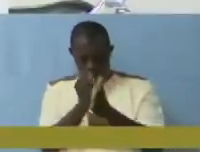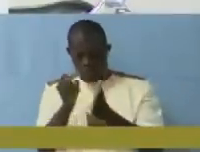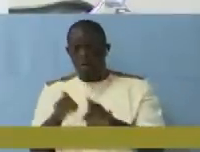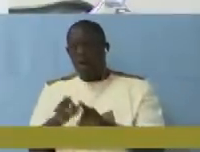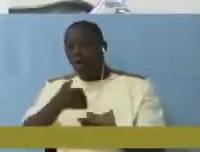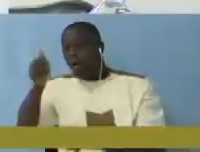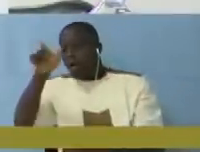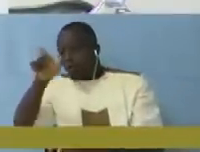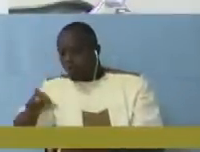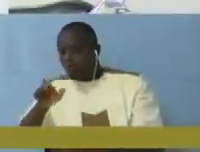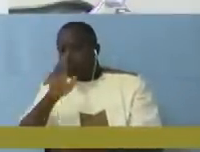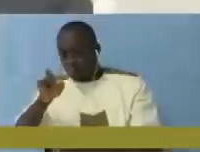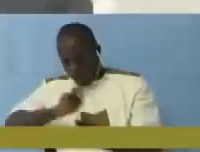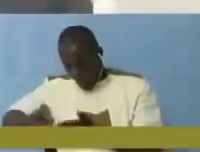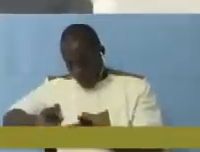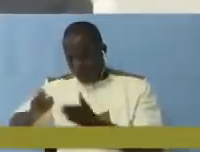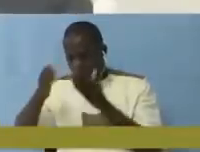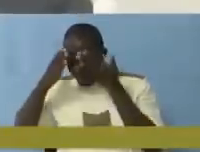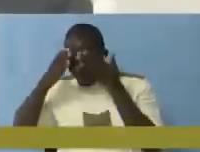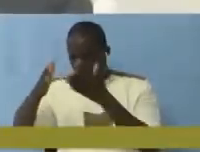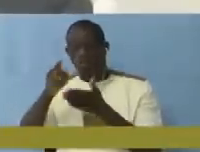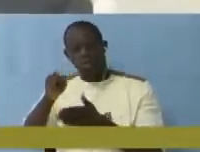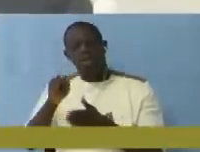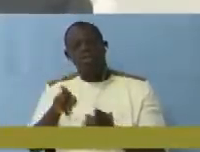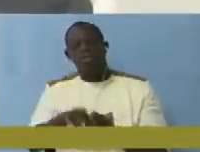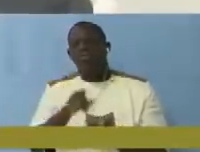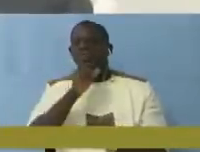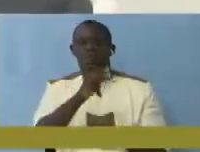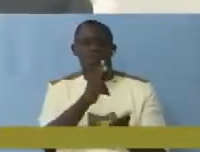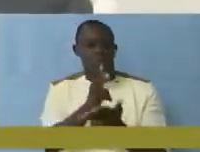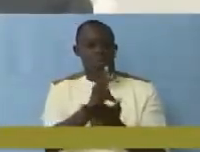Mr. Witness, that is not what we are talking about.